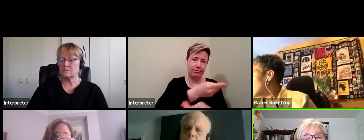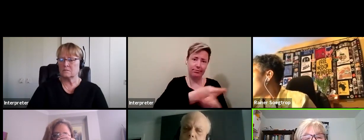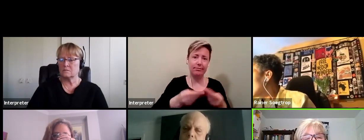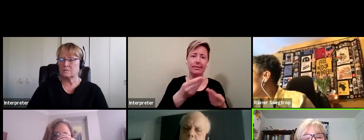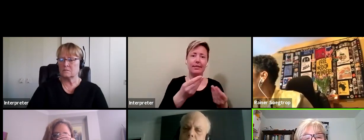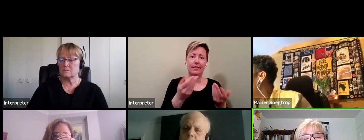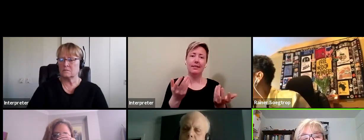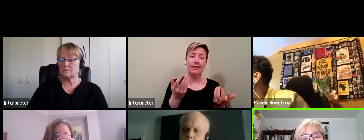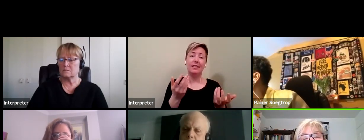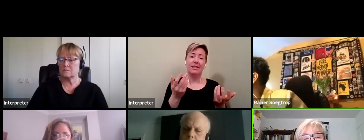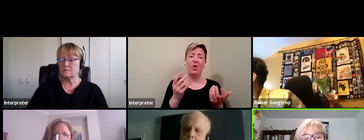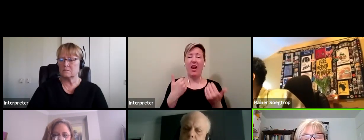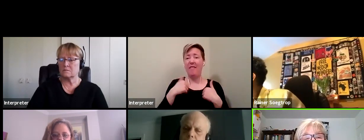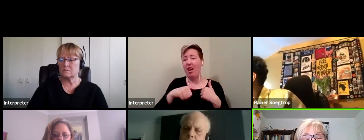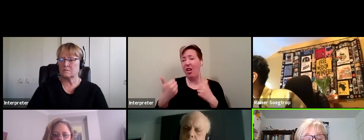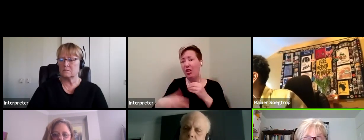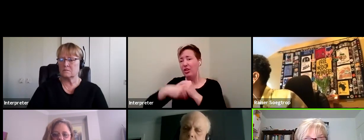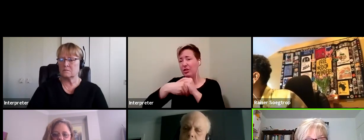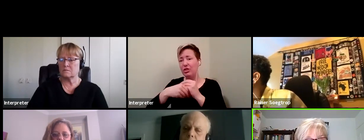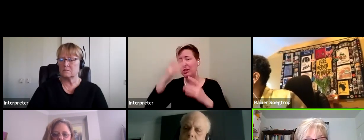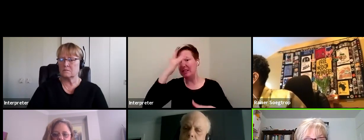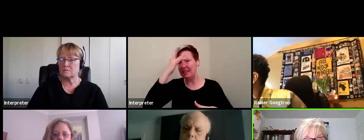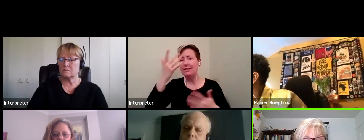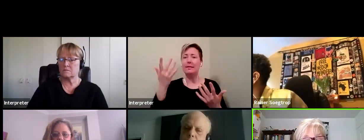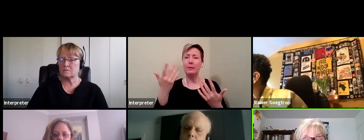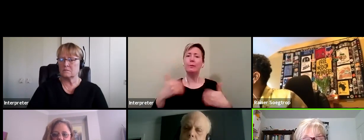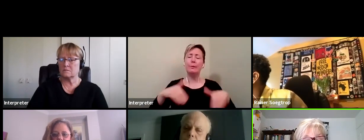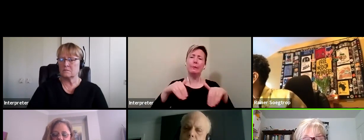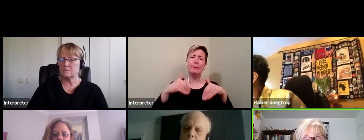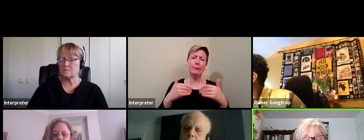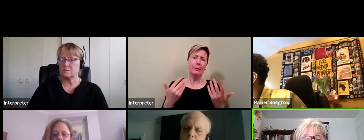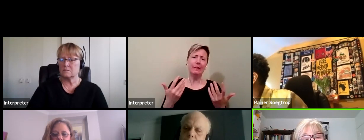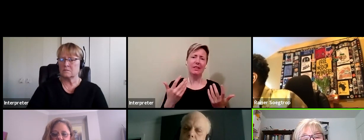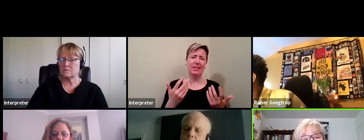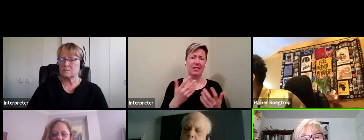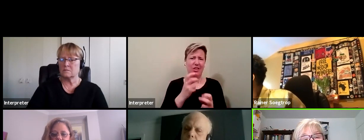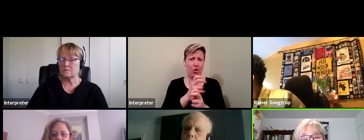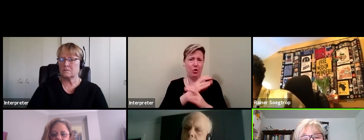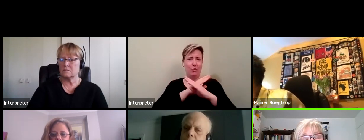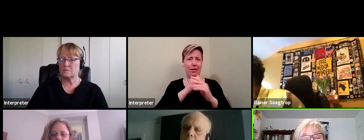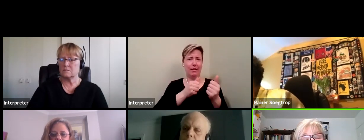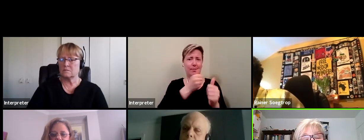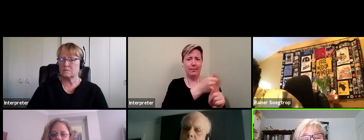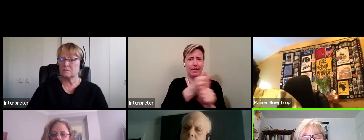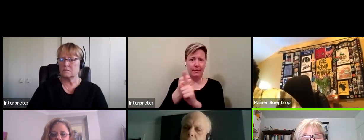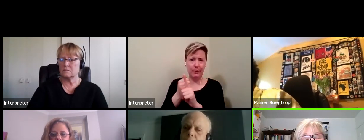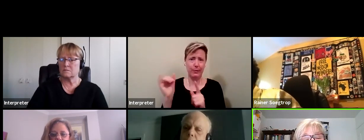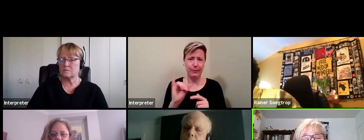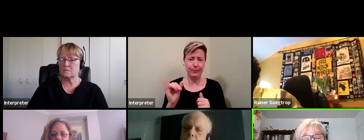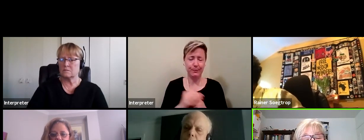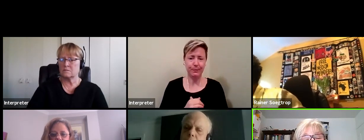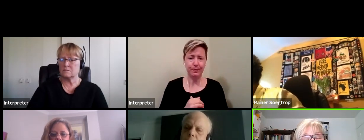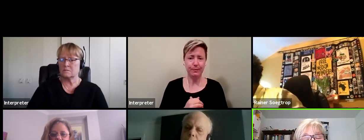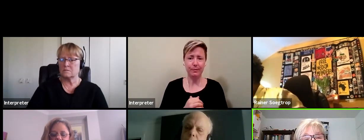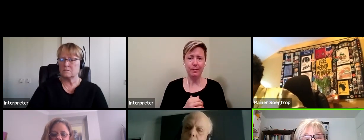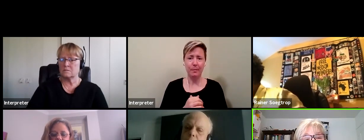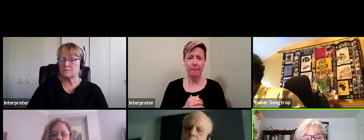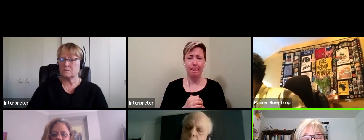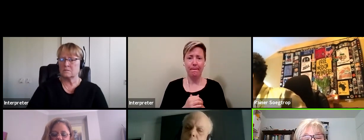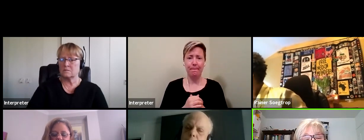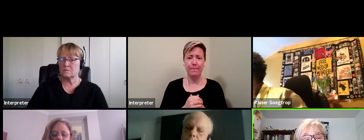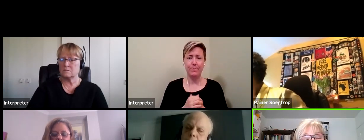in long-term care homes who want to protect themselves, I don't think there's a lot that they're able to do. We're also seeing a